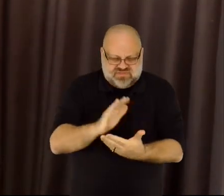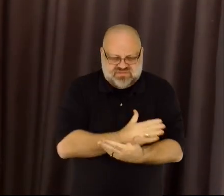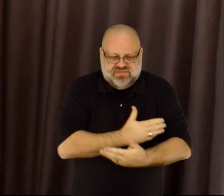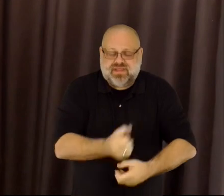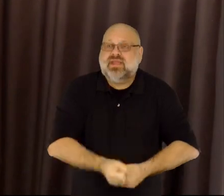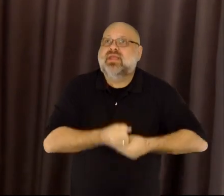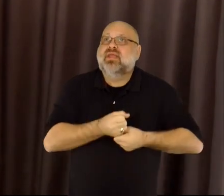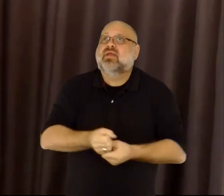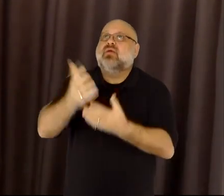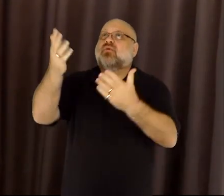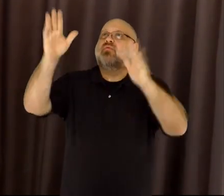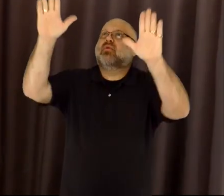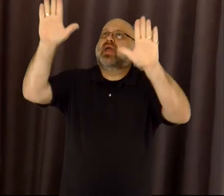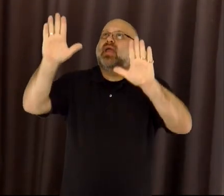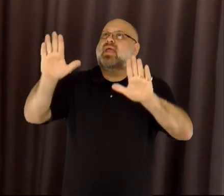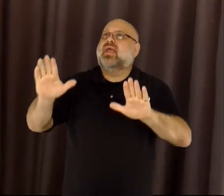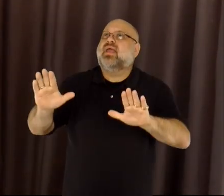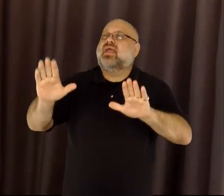will sing,